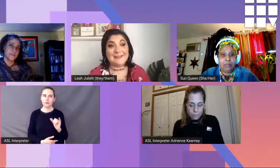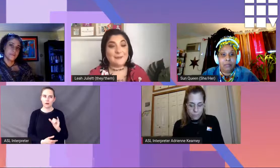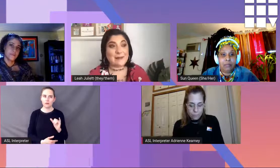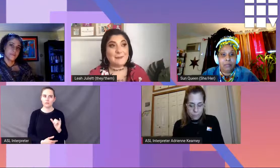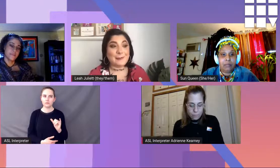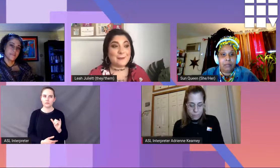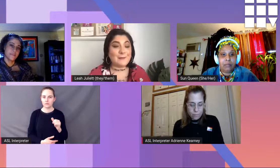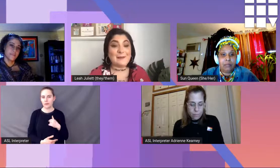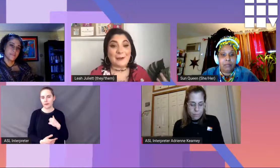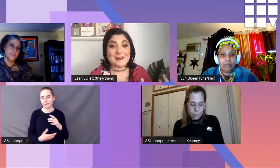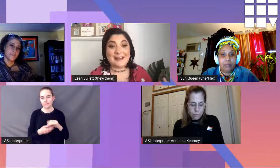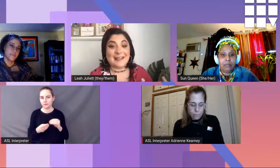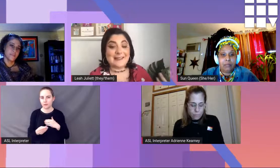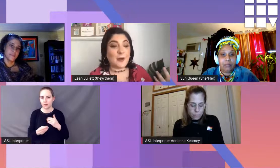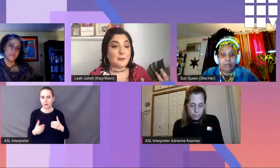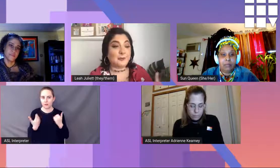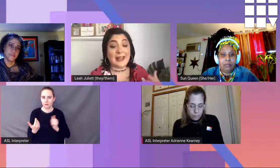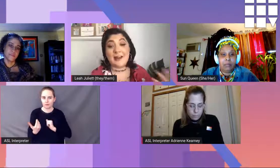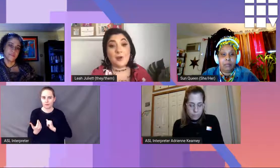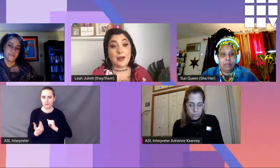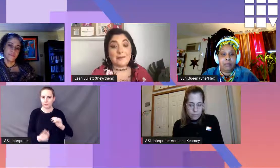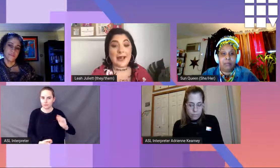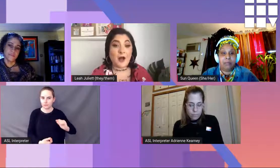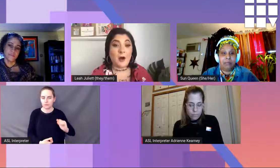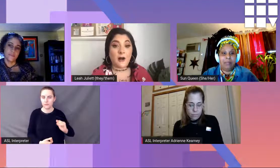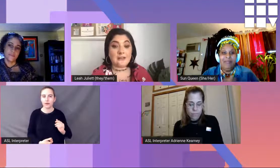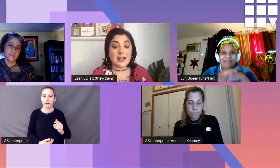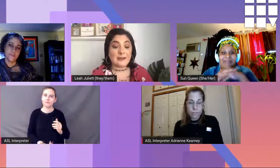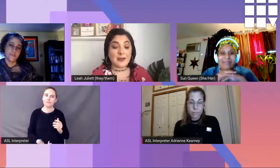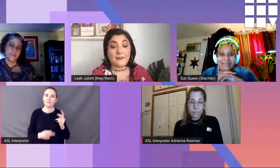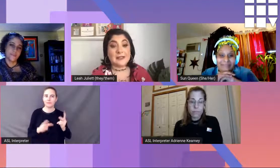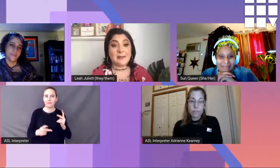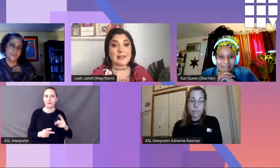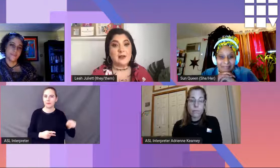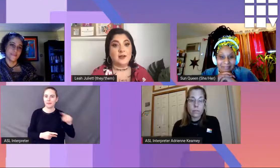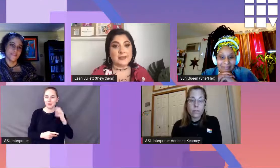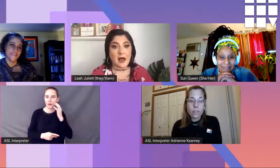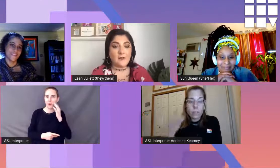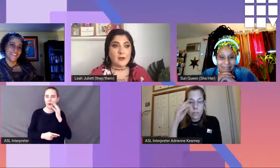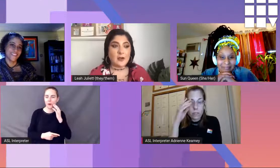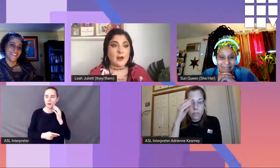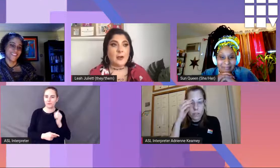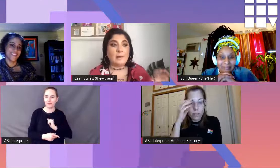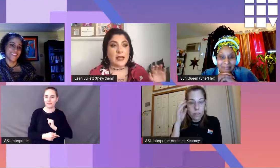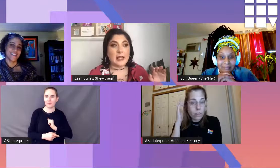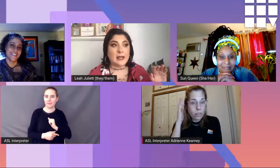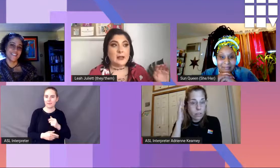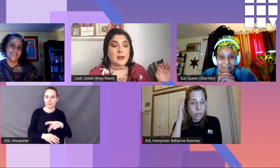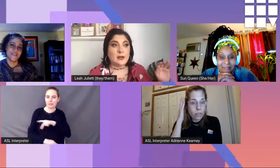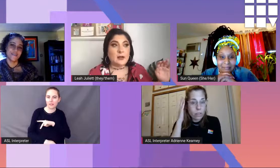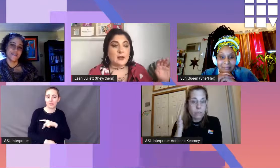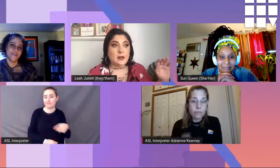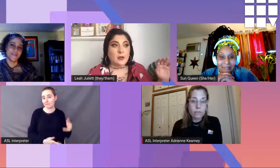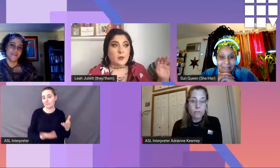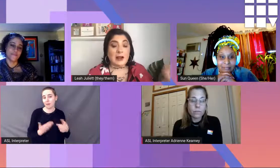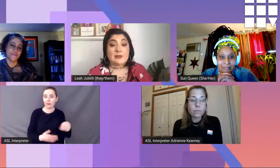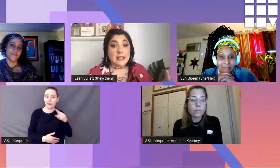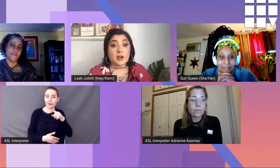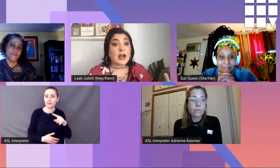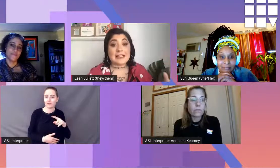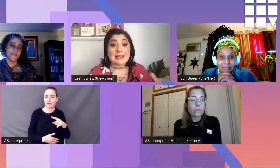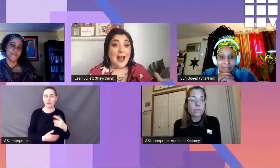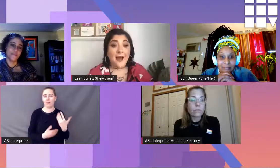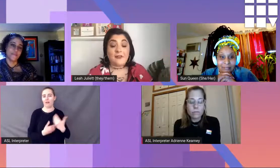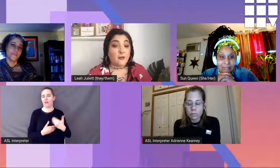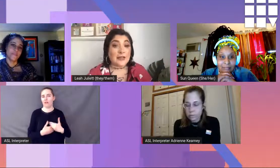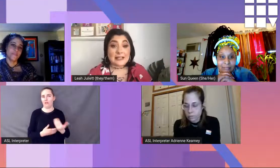self. And for people who know me personally, they probably get annoyed by how often I reference my younger self. But when I was